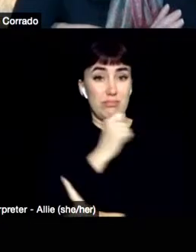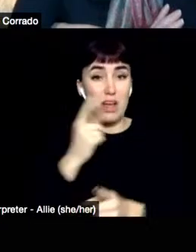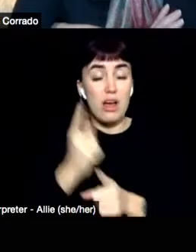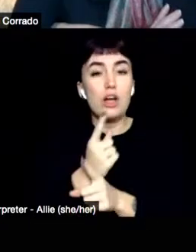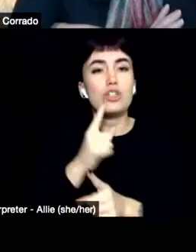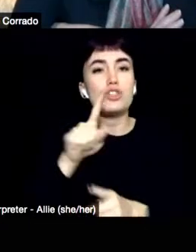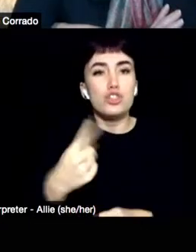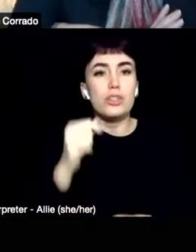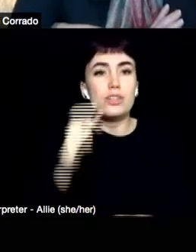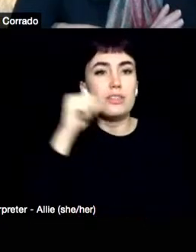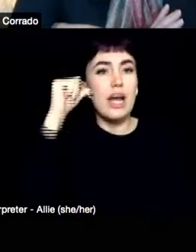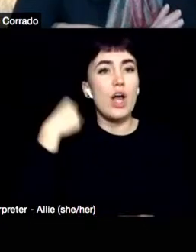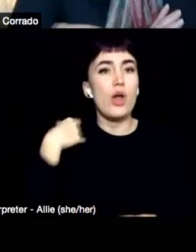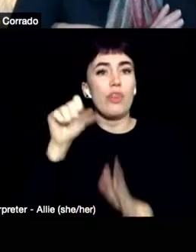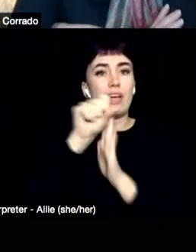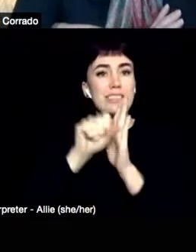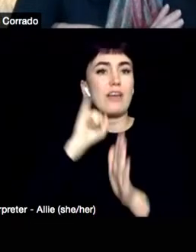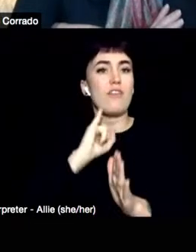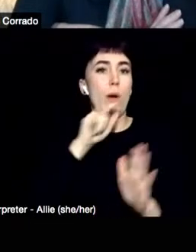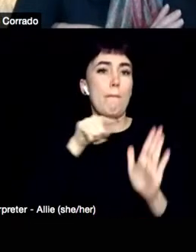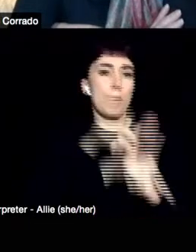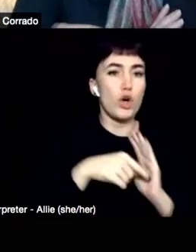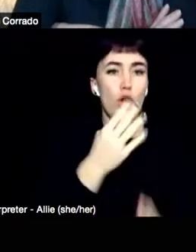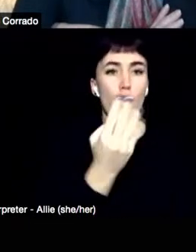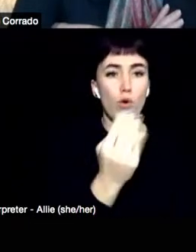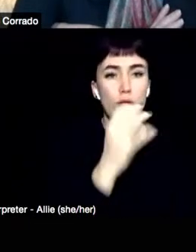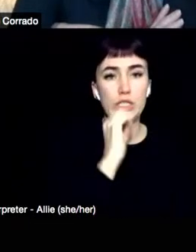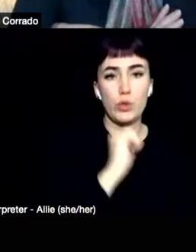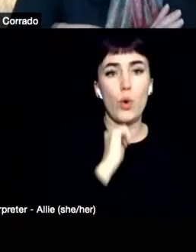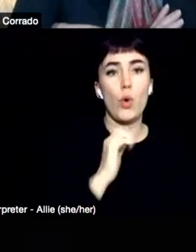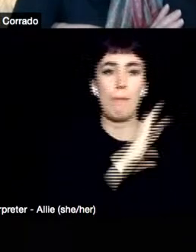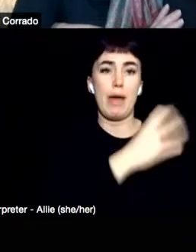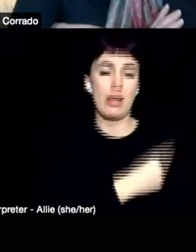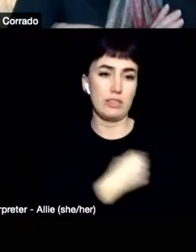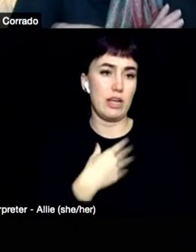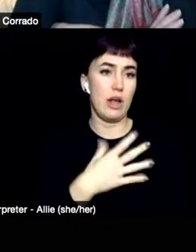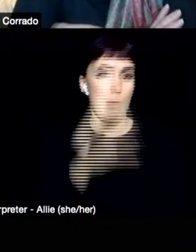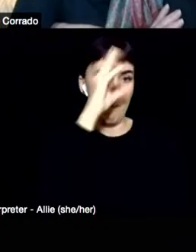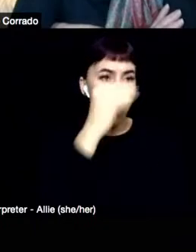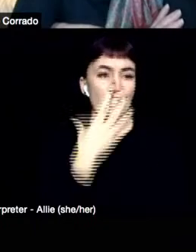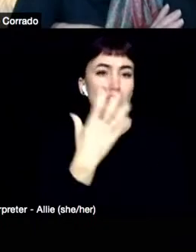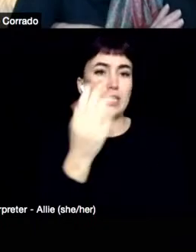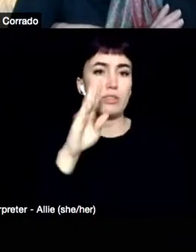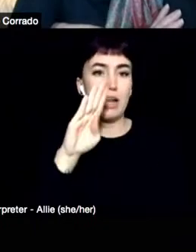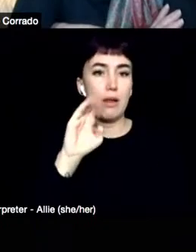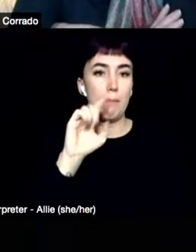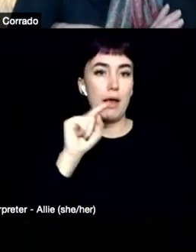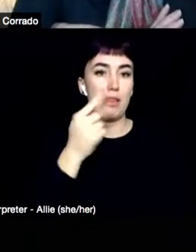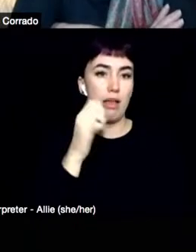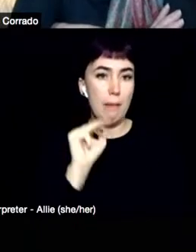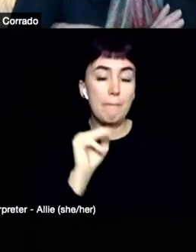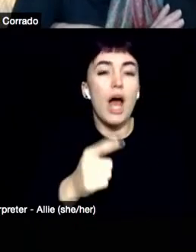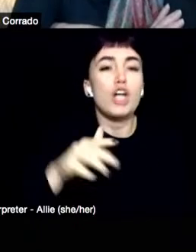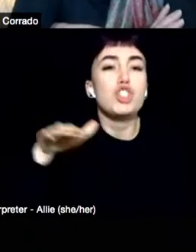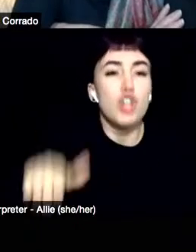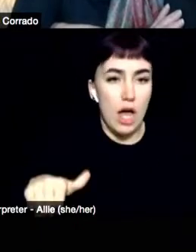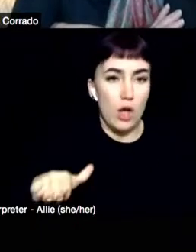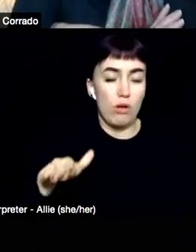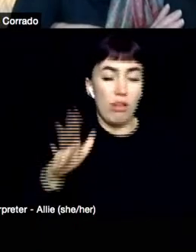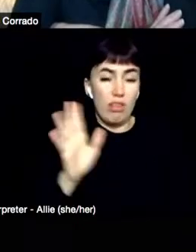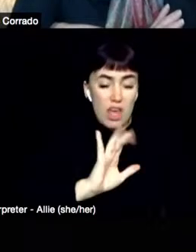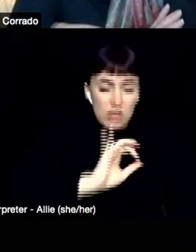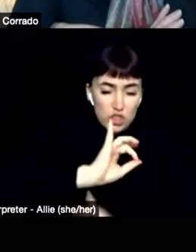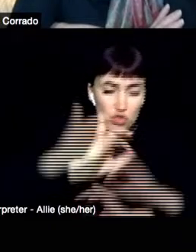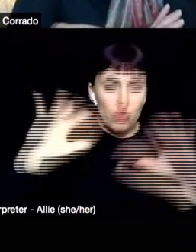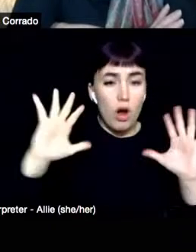state of Israel murdered a 14-year-old Palestinian boy just outside of Bethlehem, a child. Okay, the atrocities